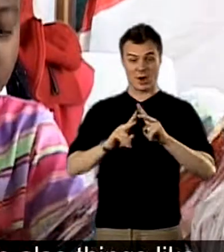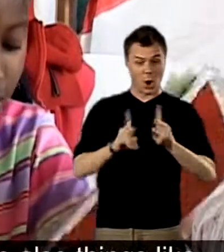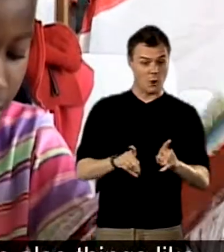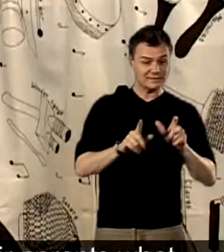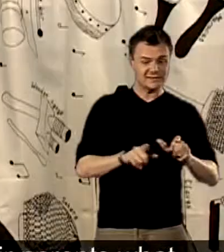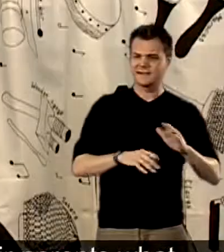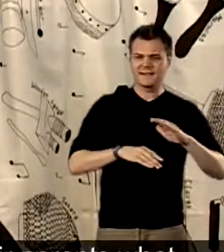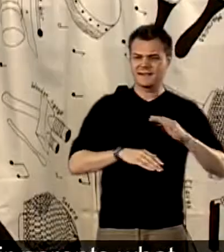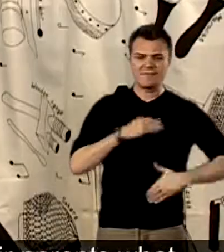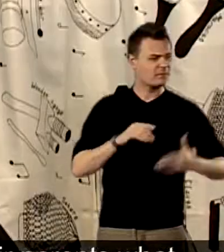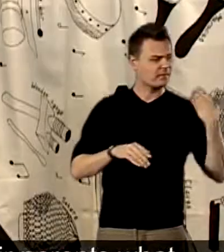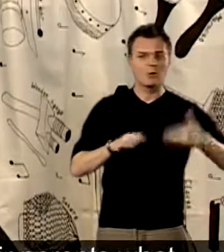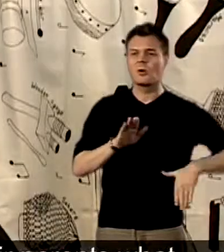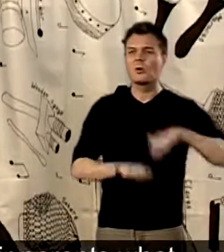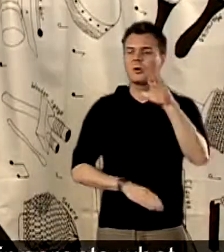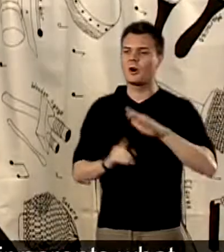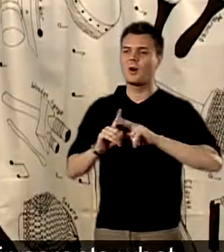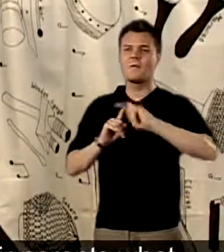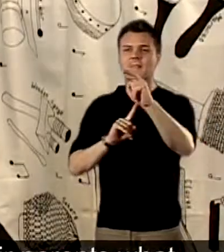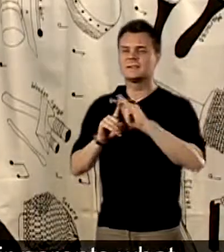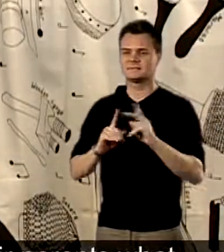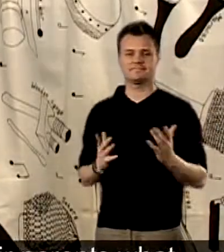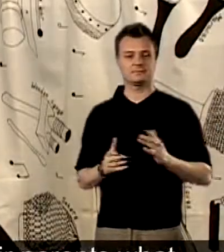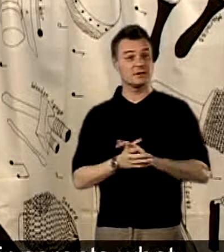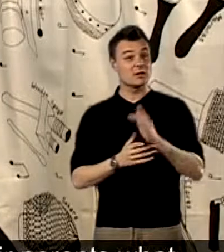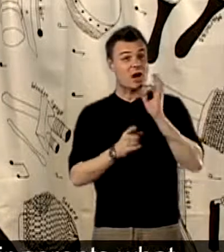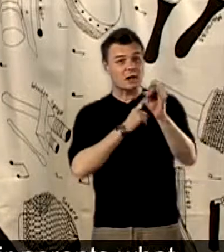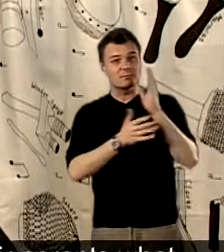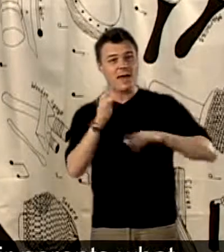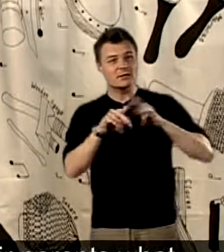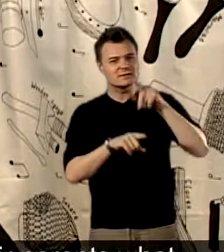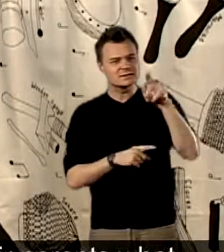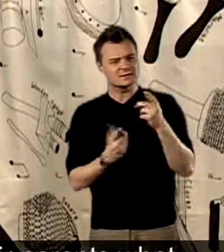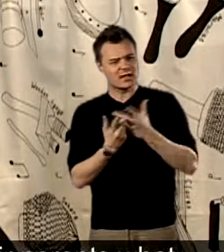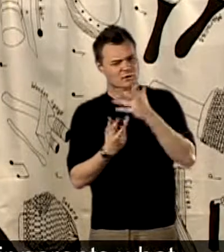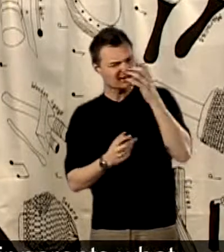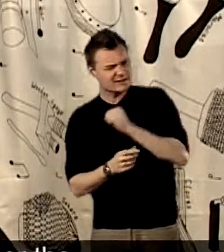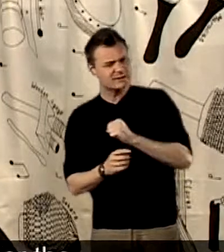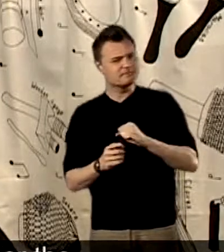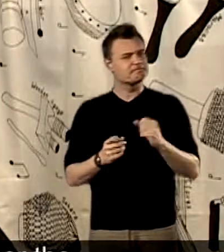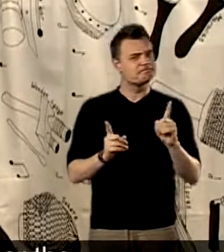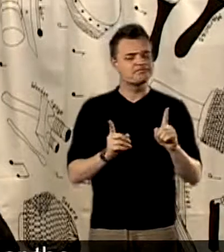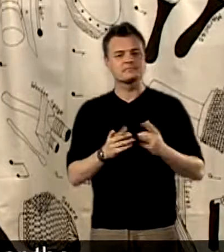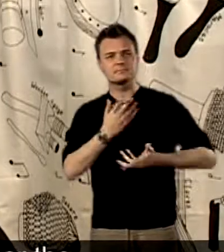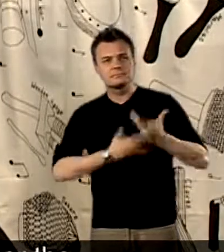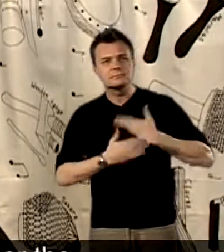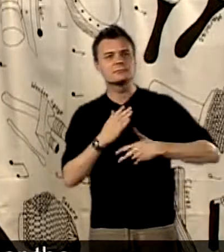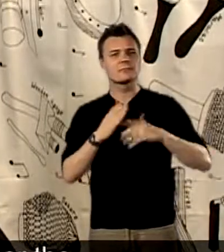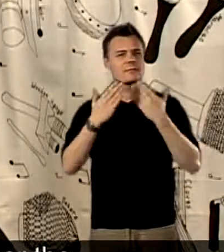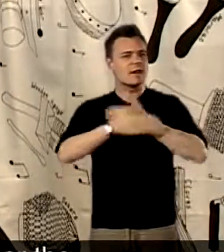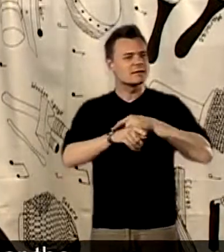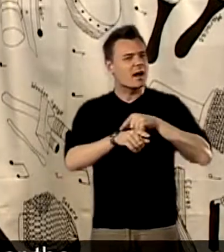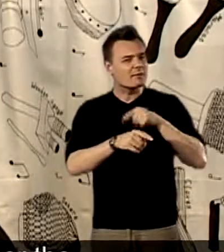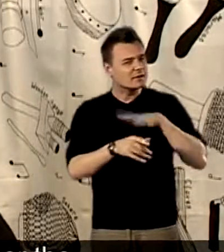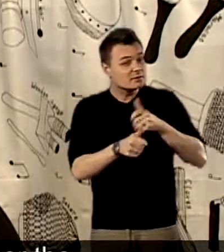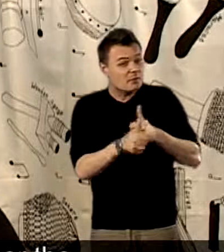home before, and we find out from their parents what their sleeping patterns are and what kind of support they need at night time or in